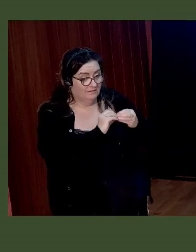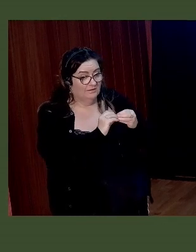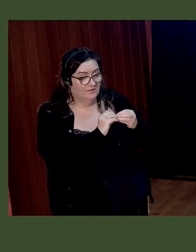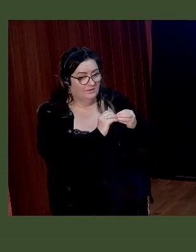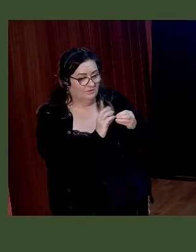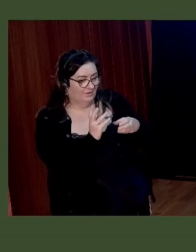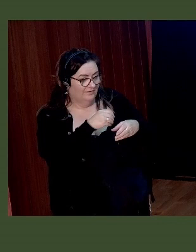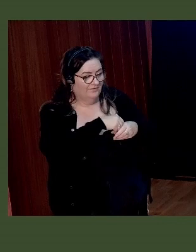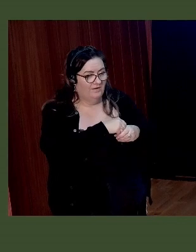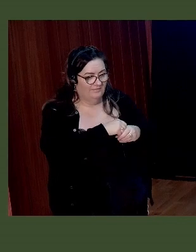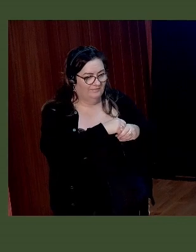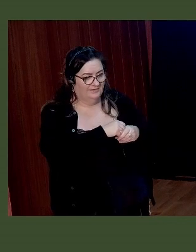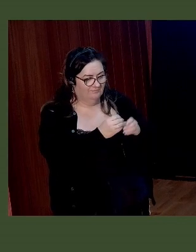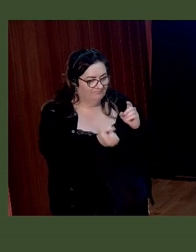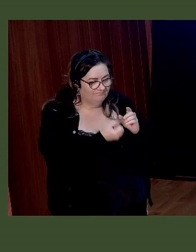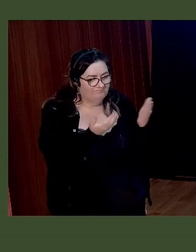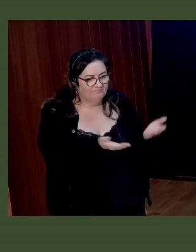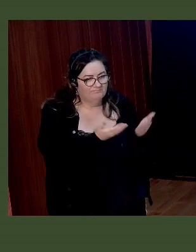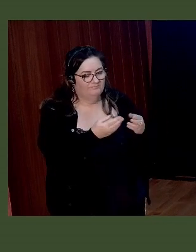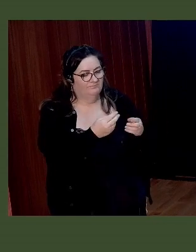to join this.